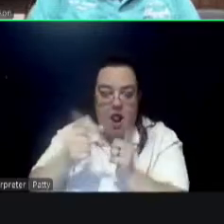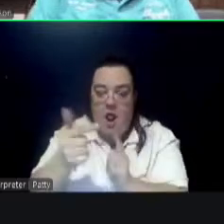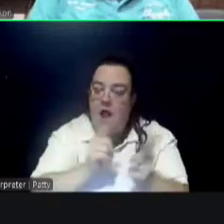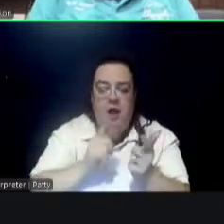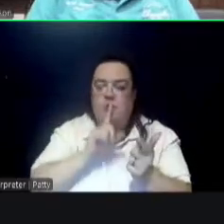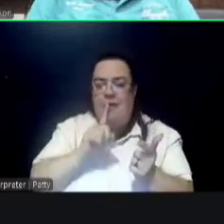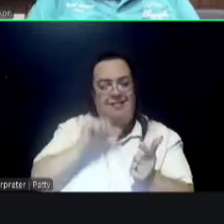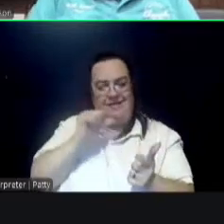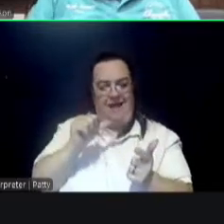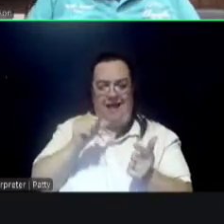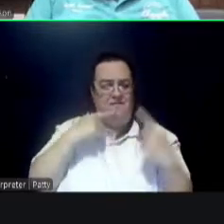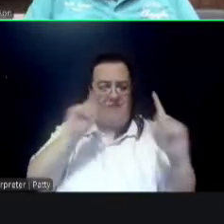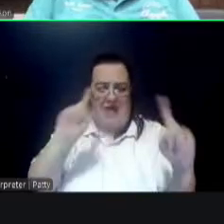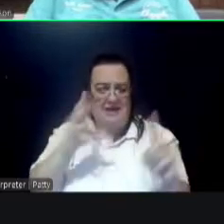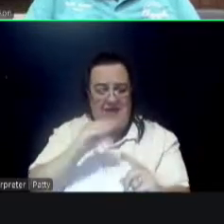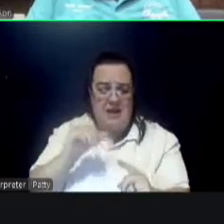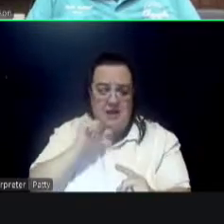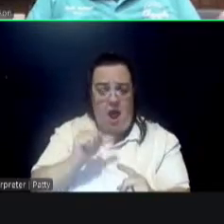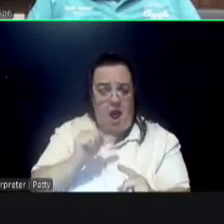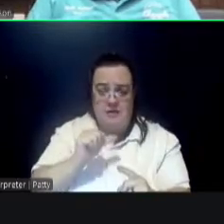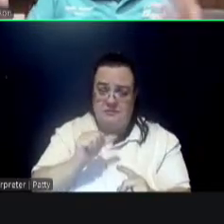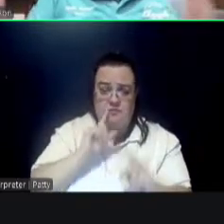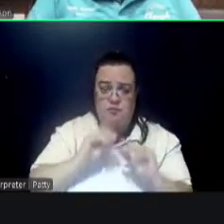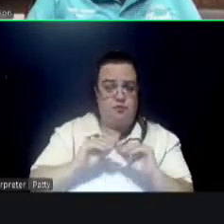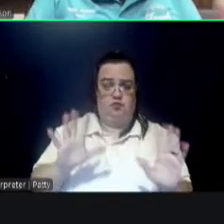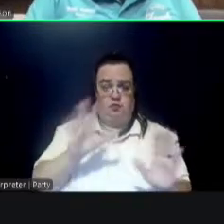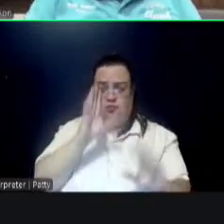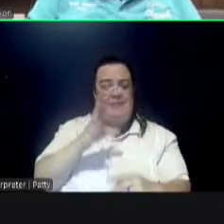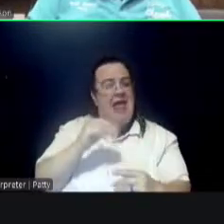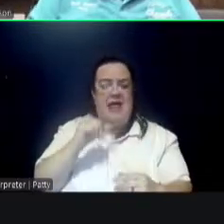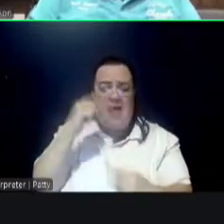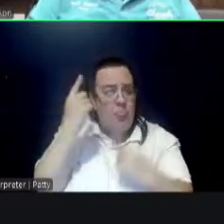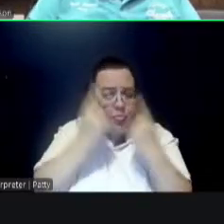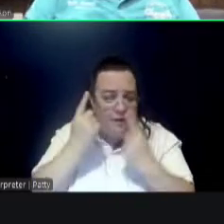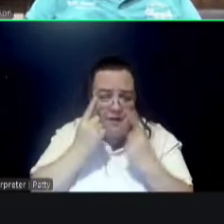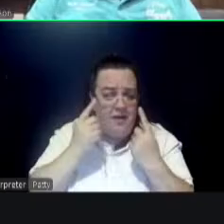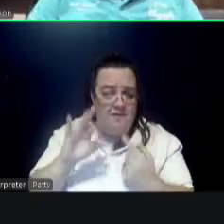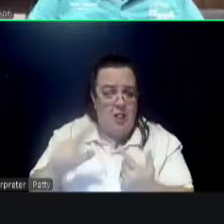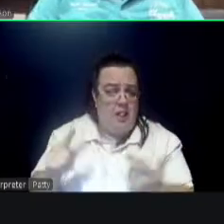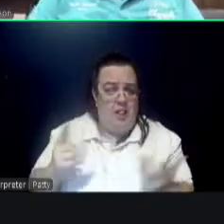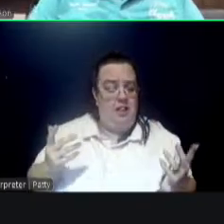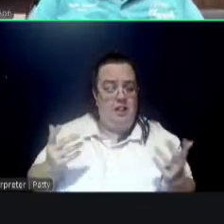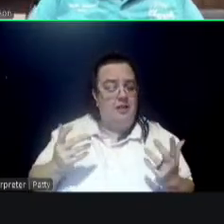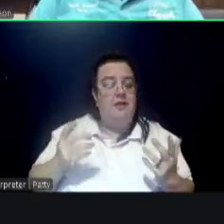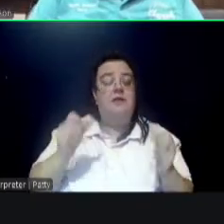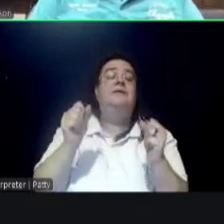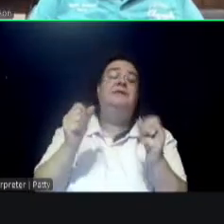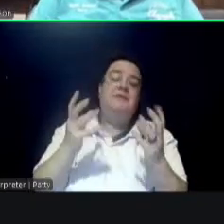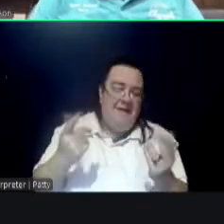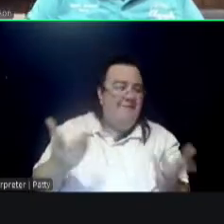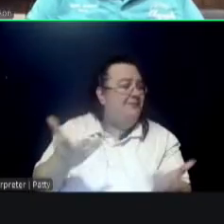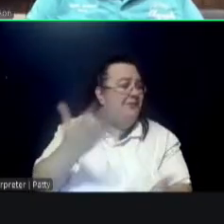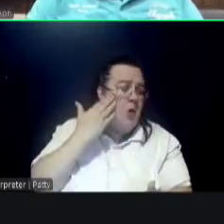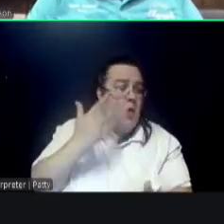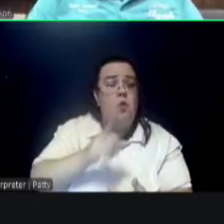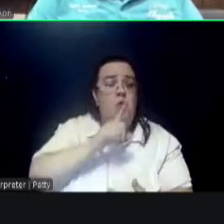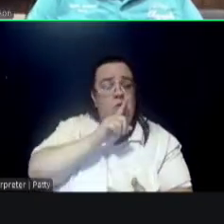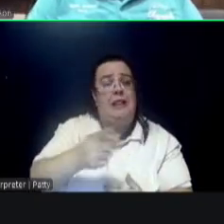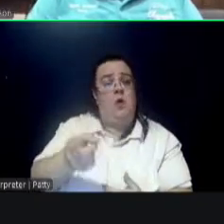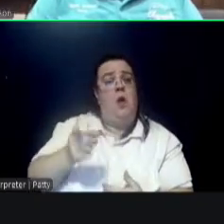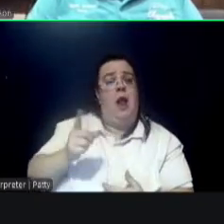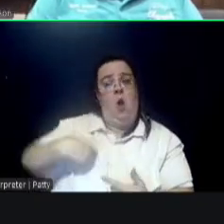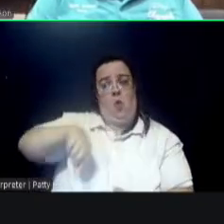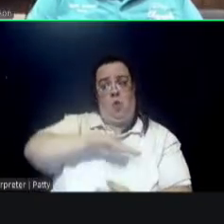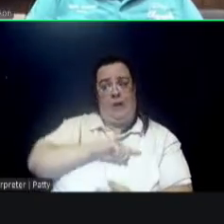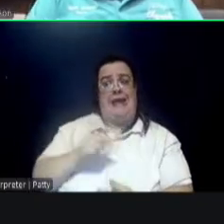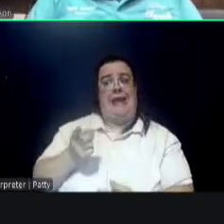and it's not transparent and it's not, thoughtful. So, you really need,